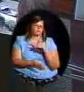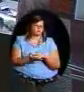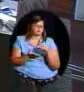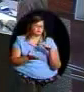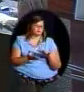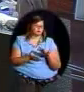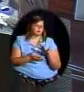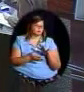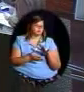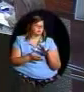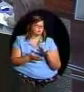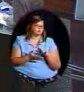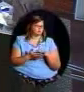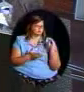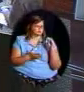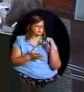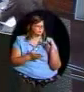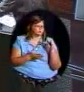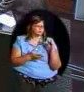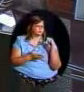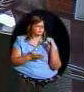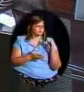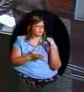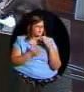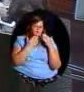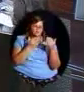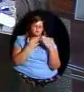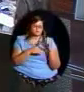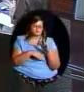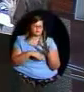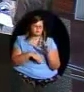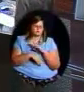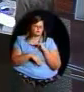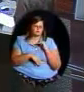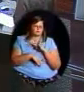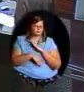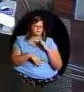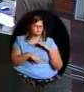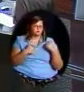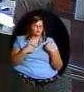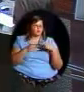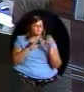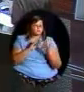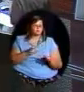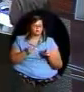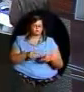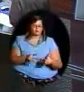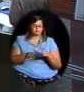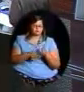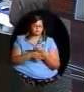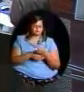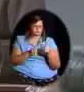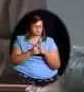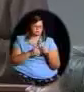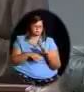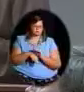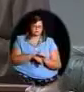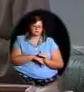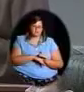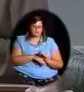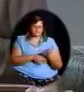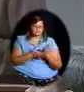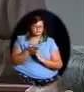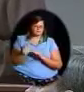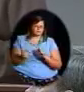about. Thank you, Mr. Parker, members of the board. We have a wonderful opportunity to share with you this evening some of the